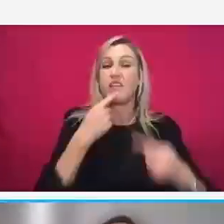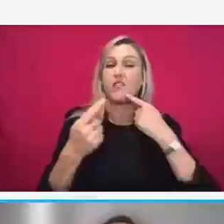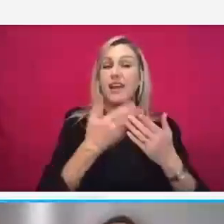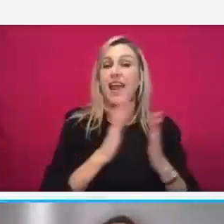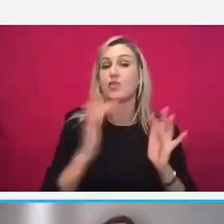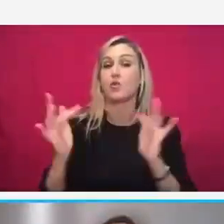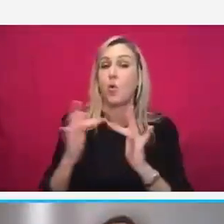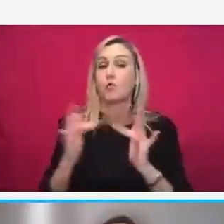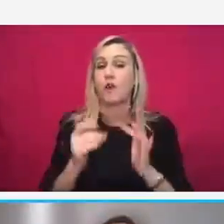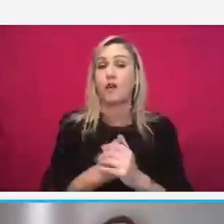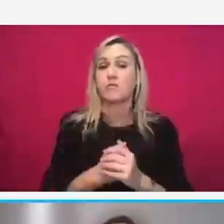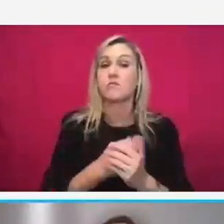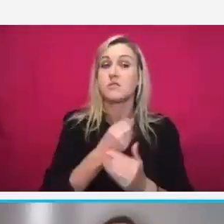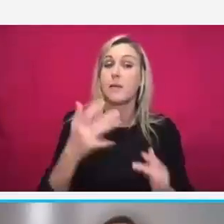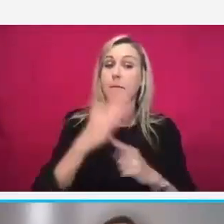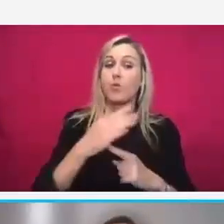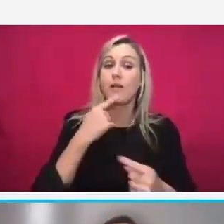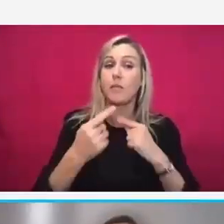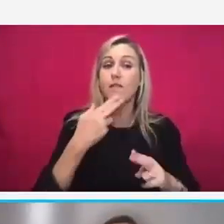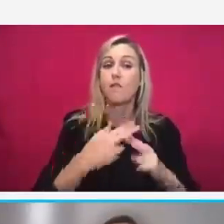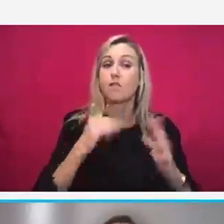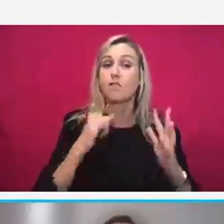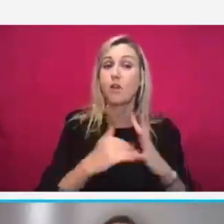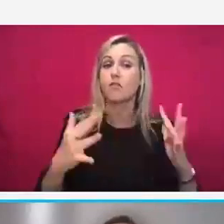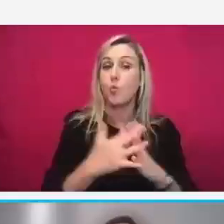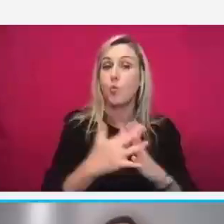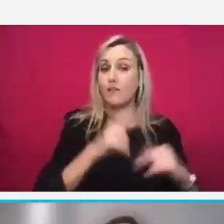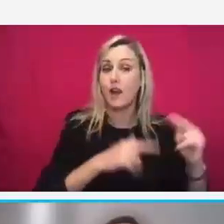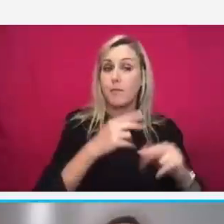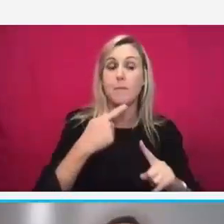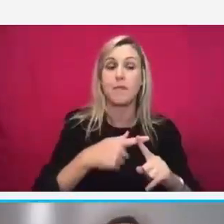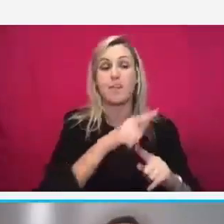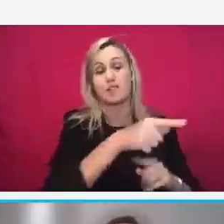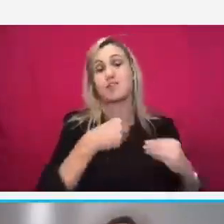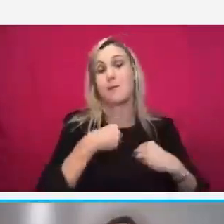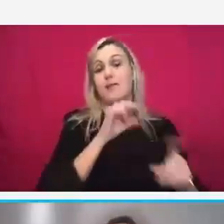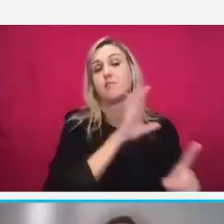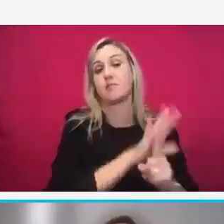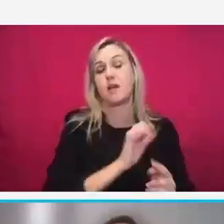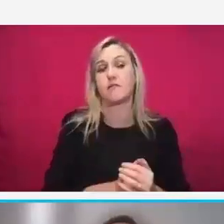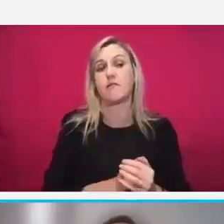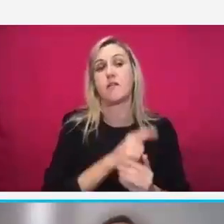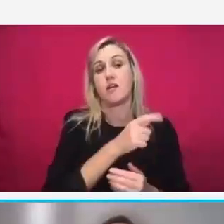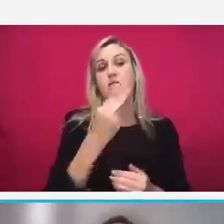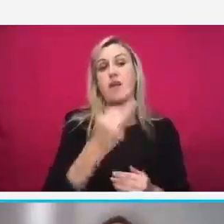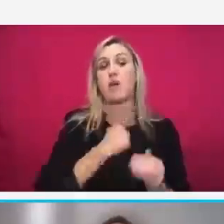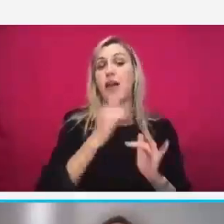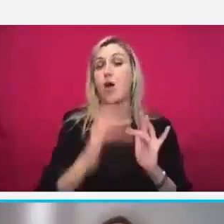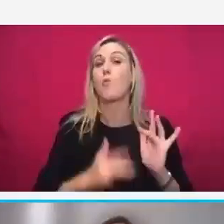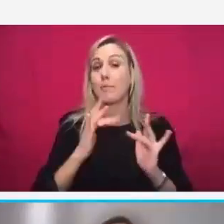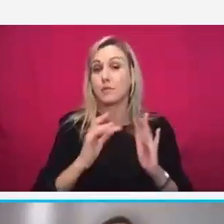some important resources for software developers and also providers. These are also available on our website, and we